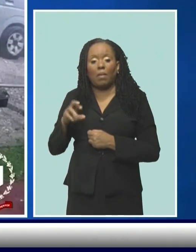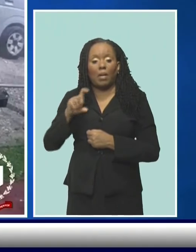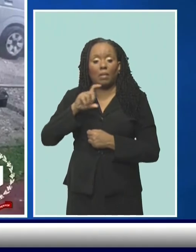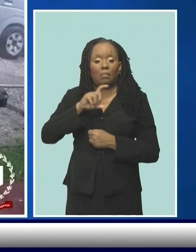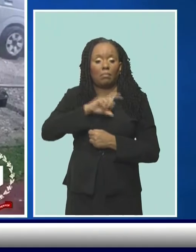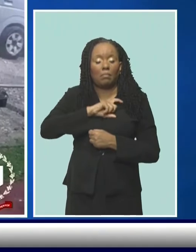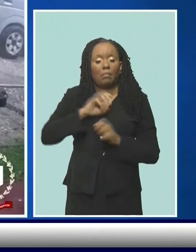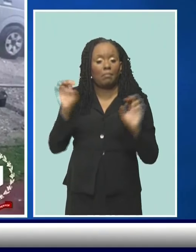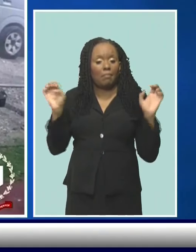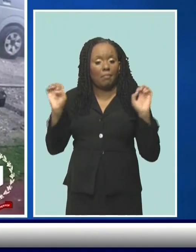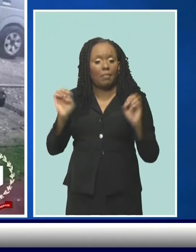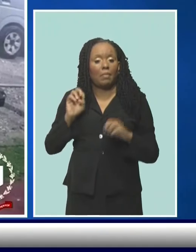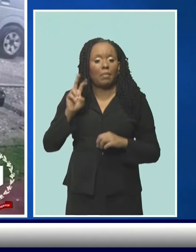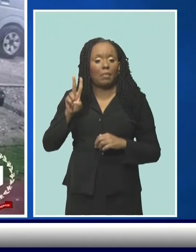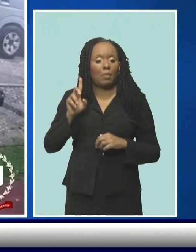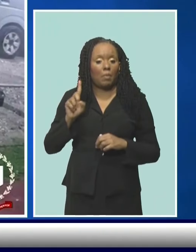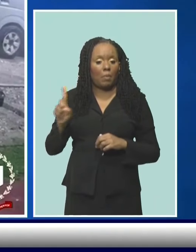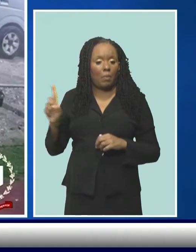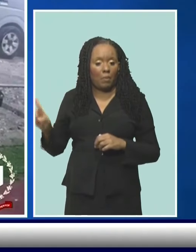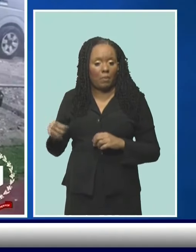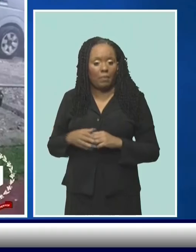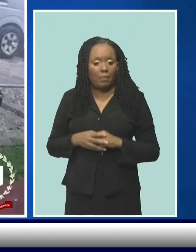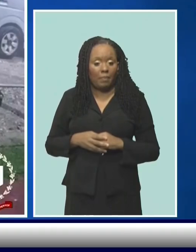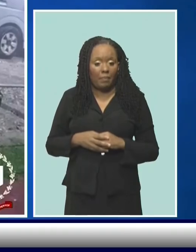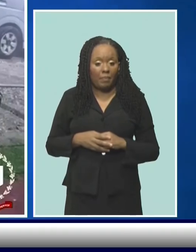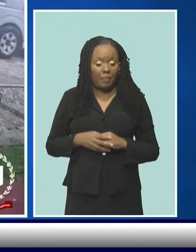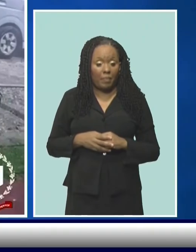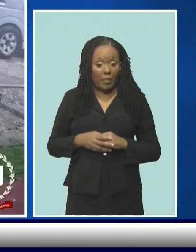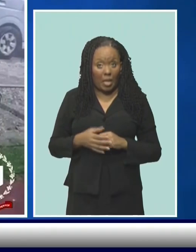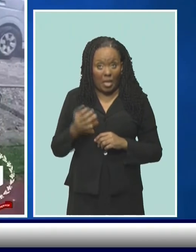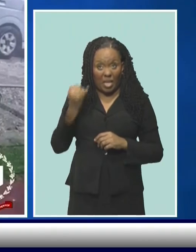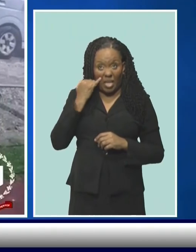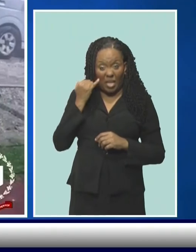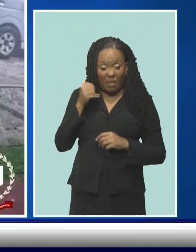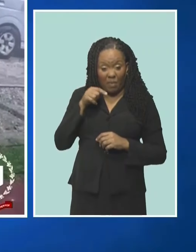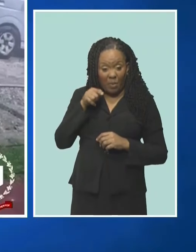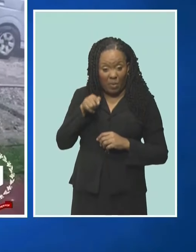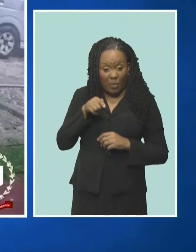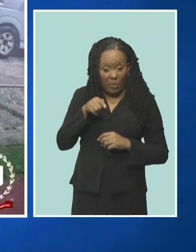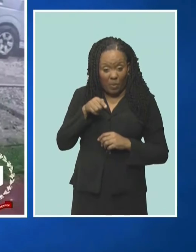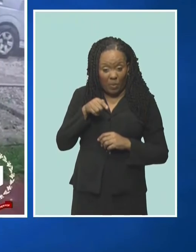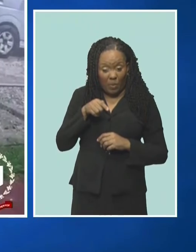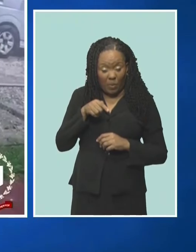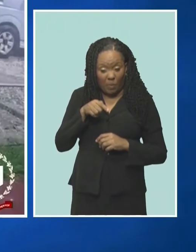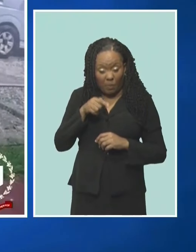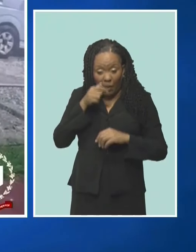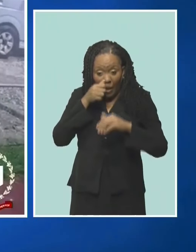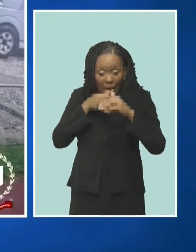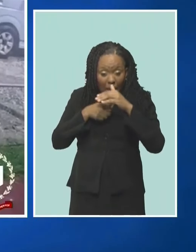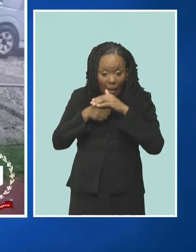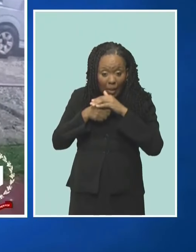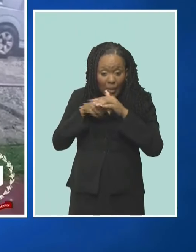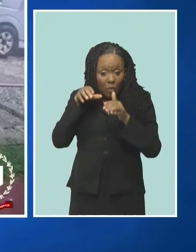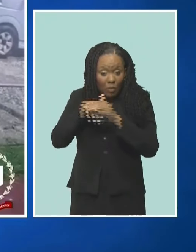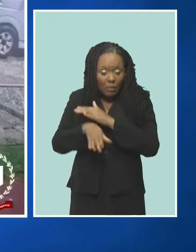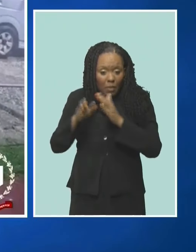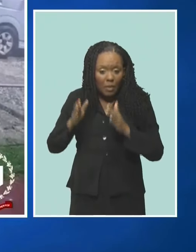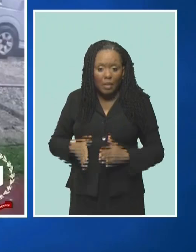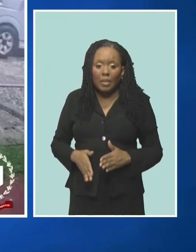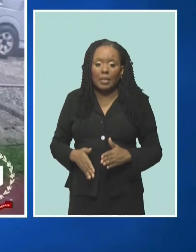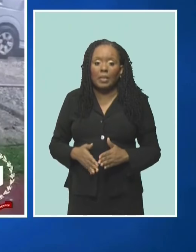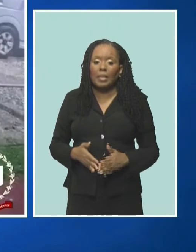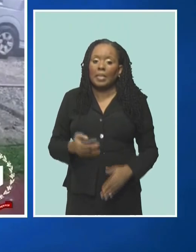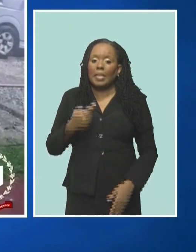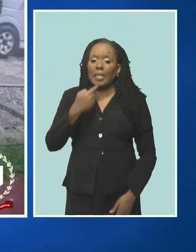1-800-8477, or Police Emergency 211. Members of the public are also reminded it is a serious offense to harbor